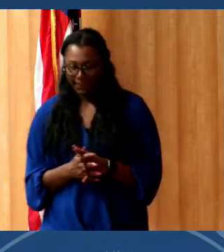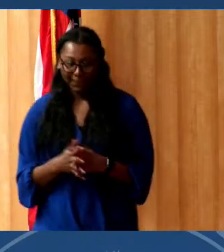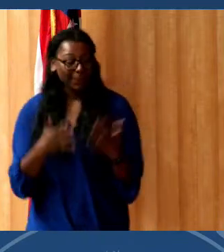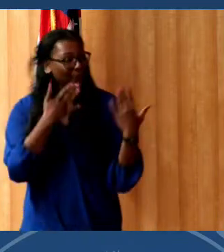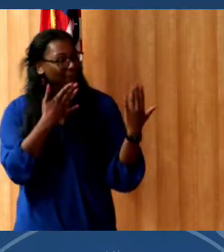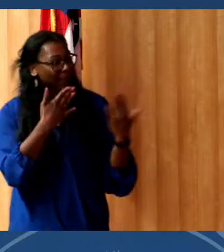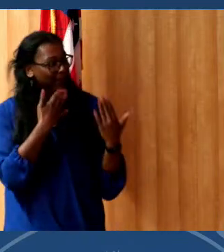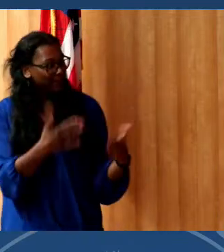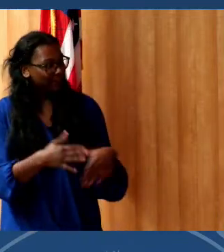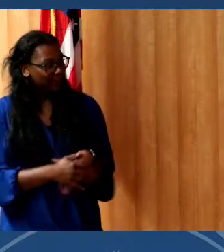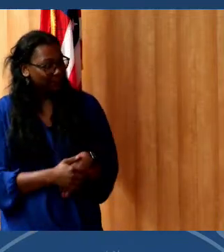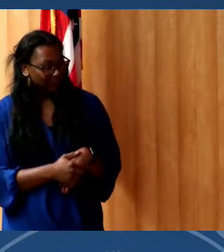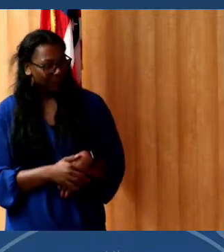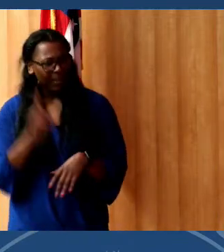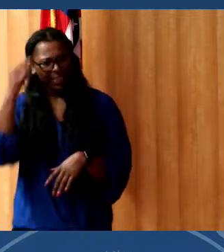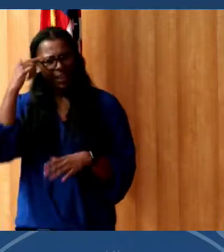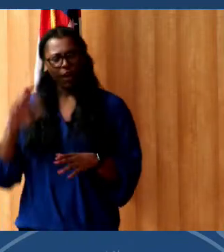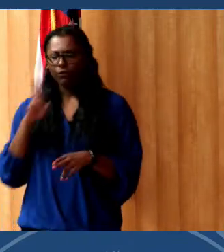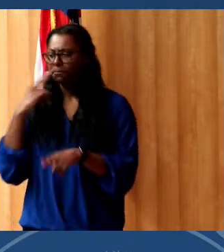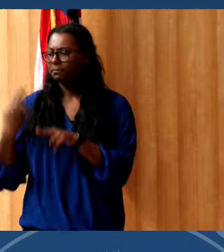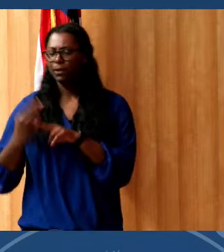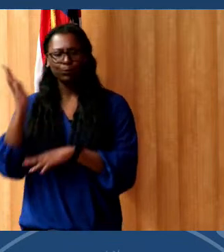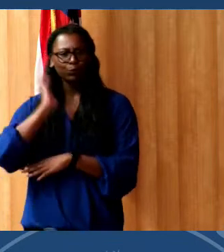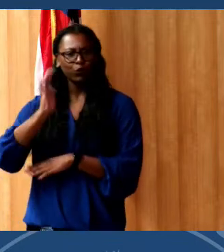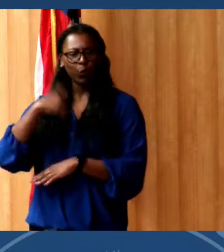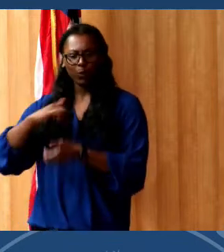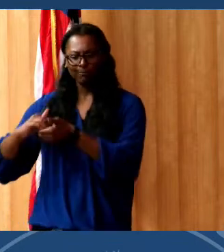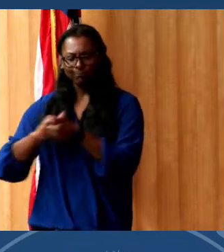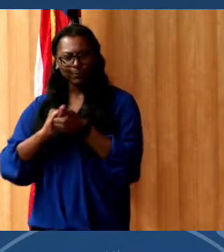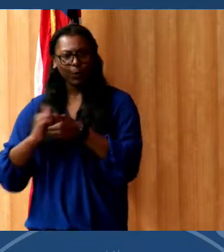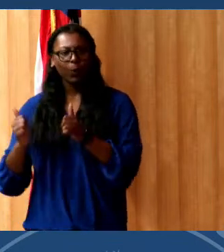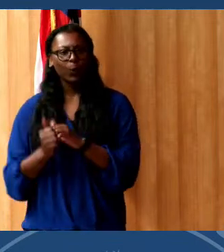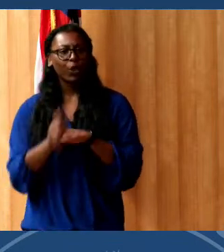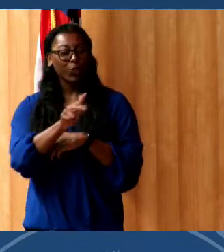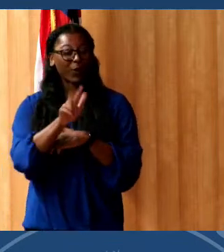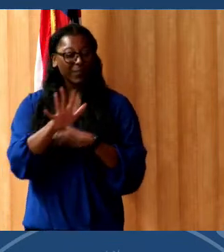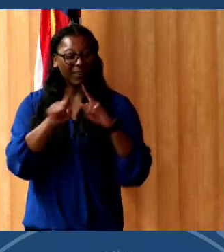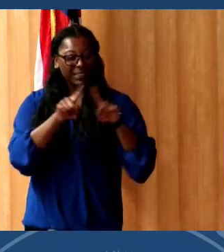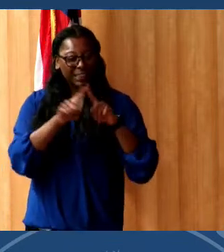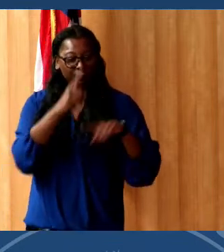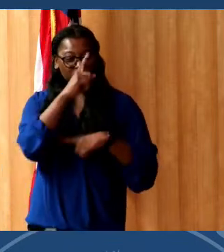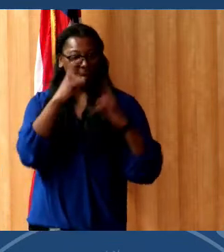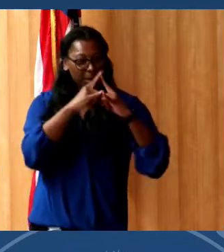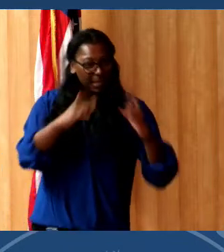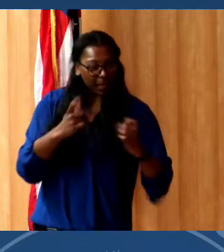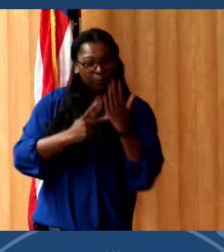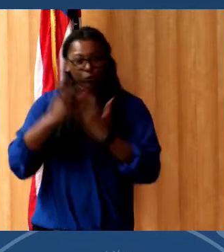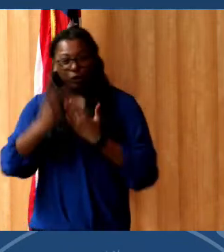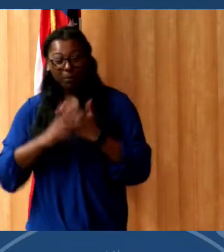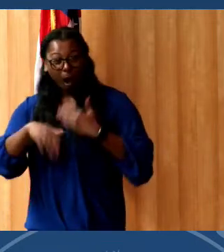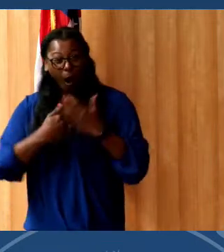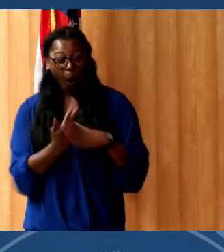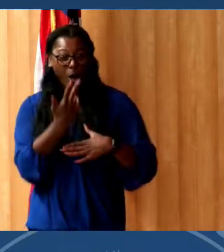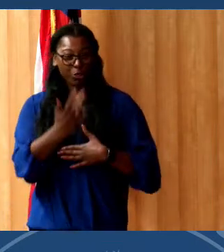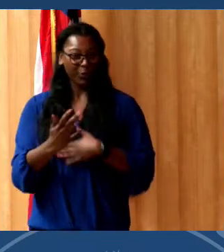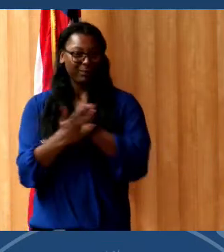Thank you. As the governor mentioned earlier, we partnered with 35 summer camps and programs in all 3